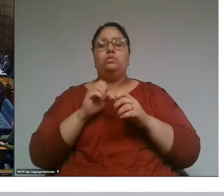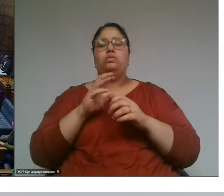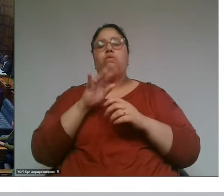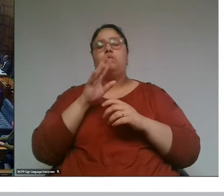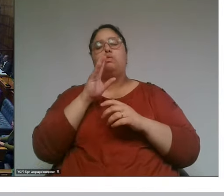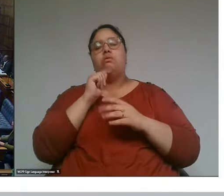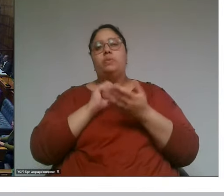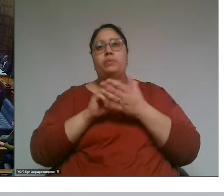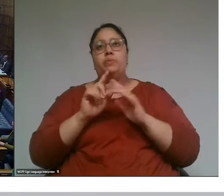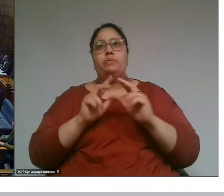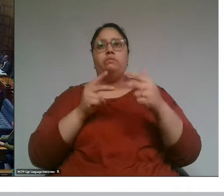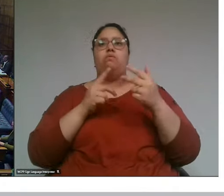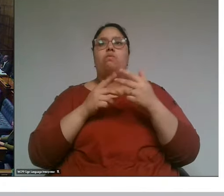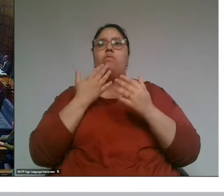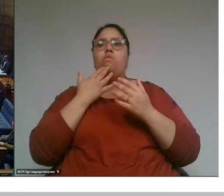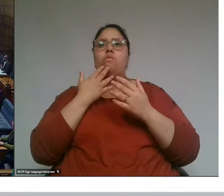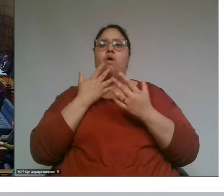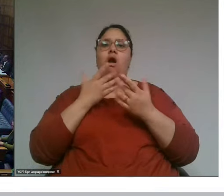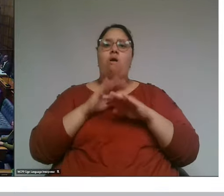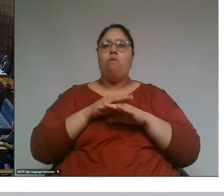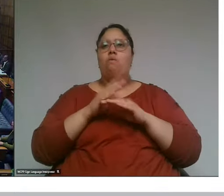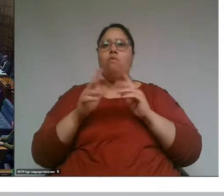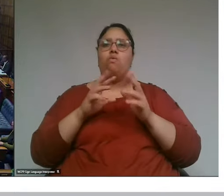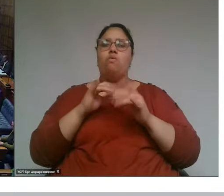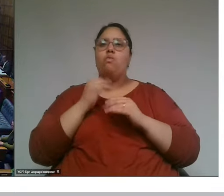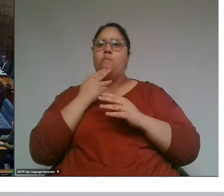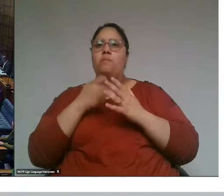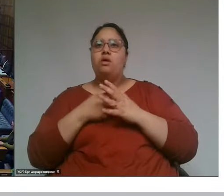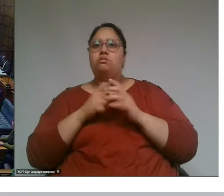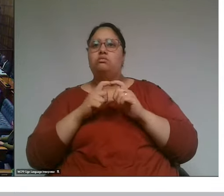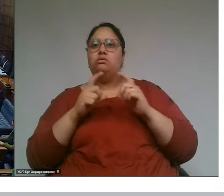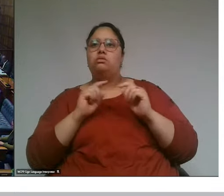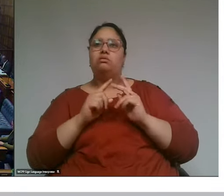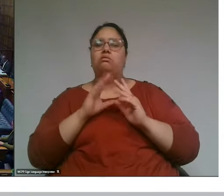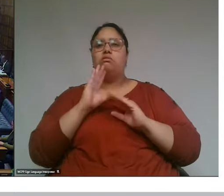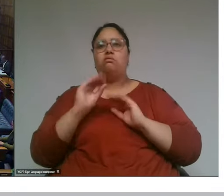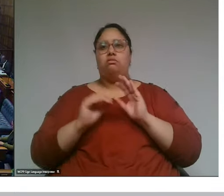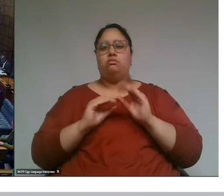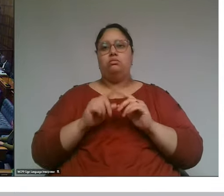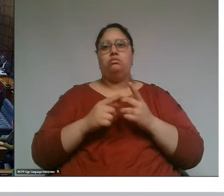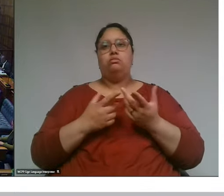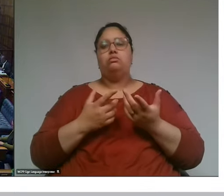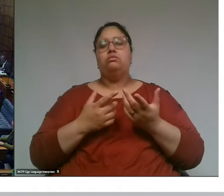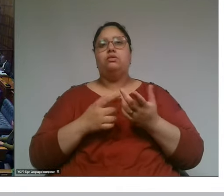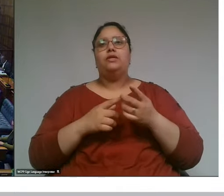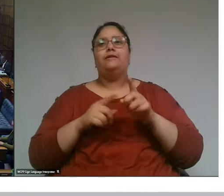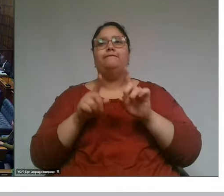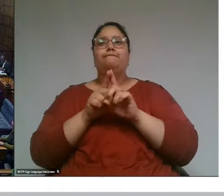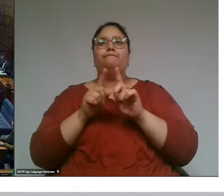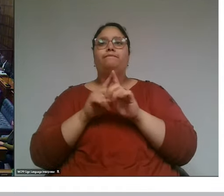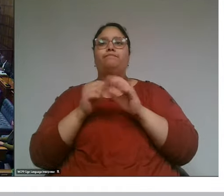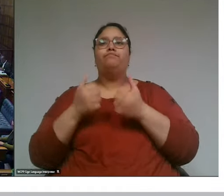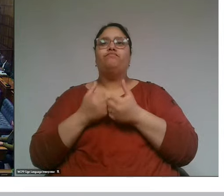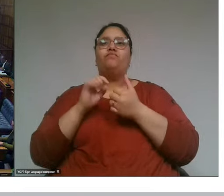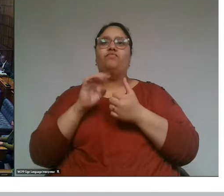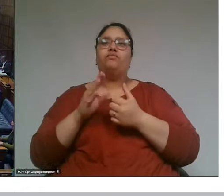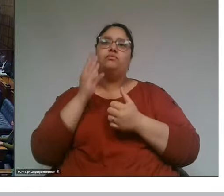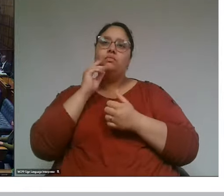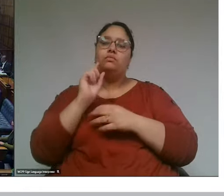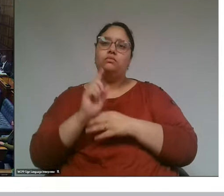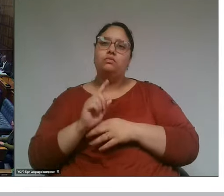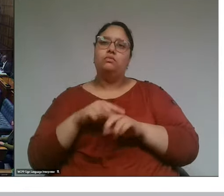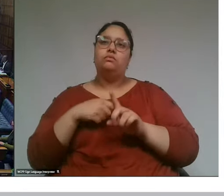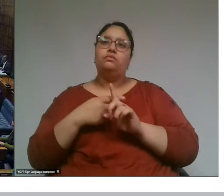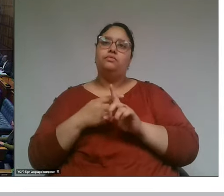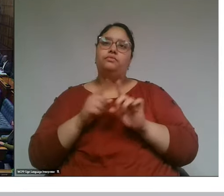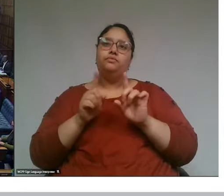just to go through the booster fund heart Works uh what are some of the successes uh some of the the challenges experienced but also then what we're